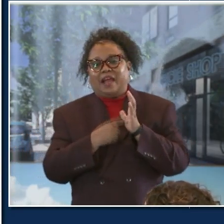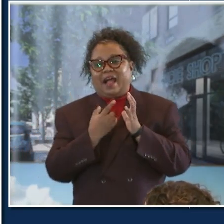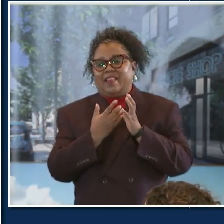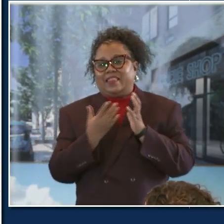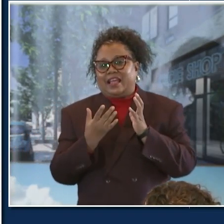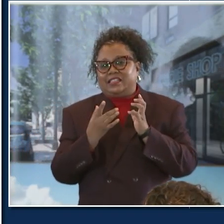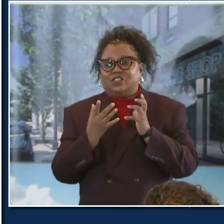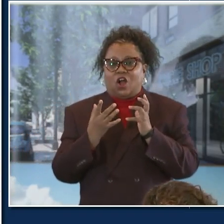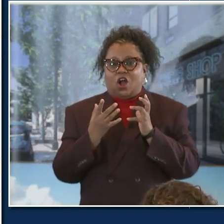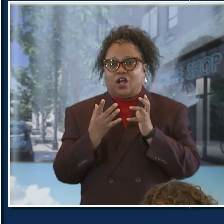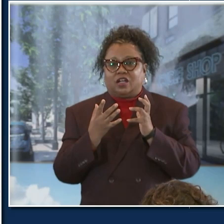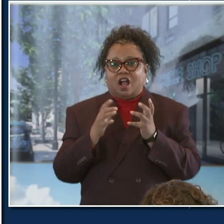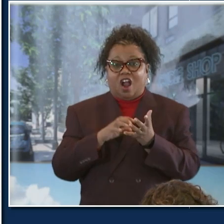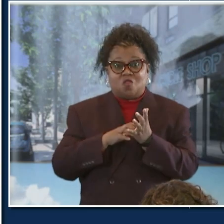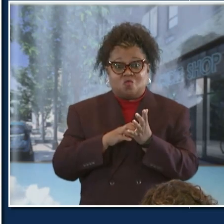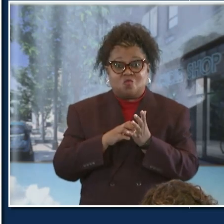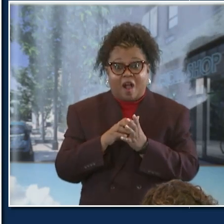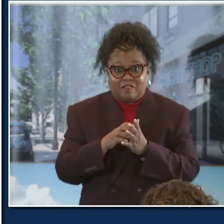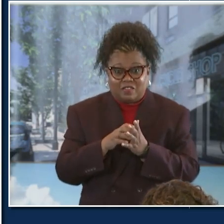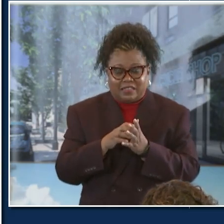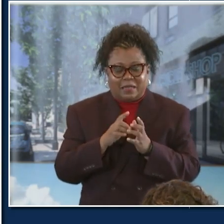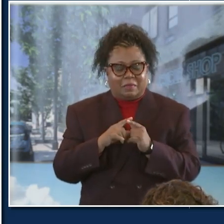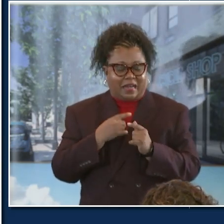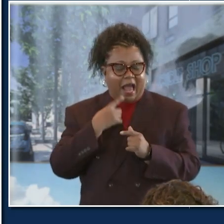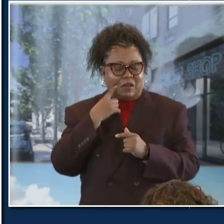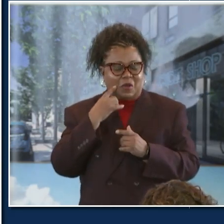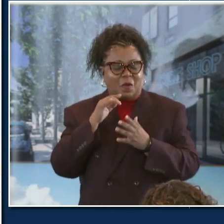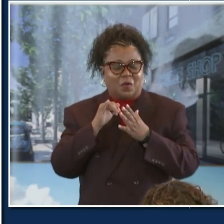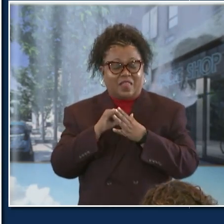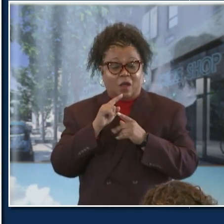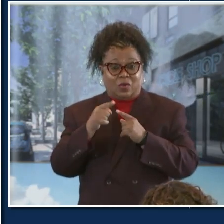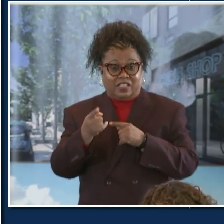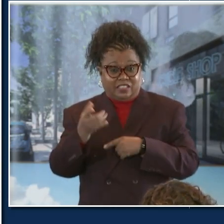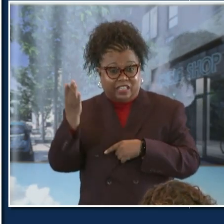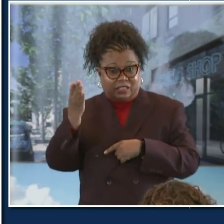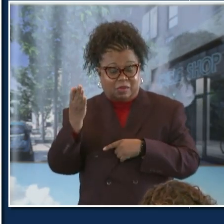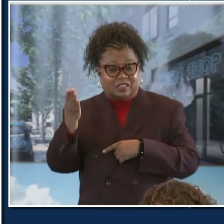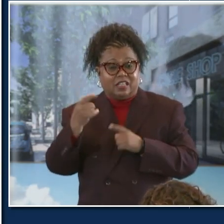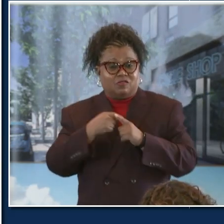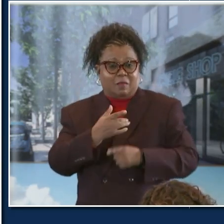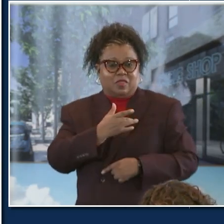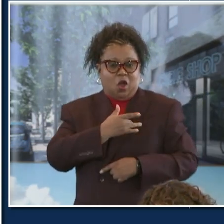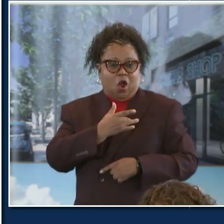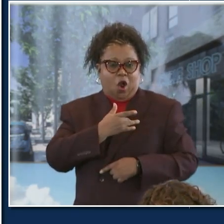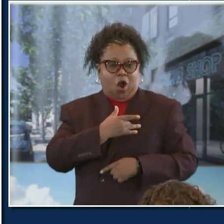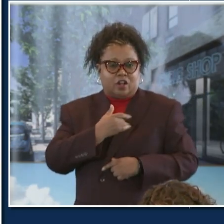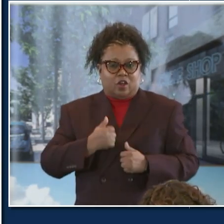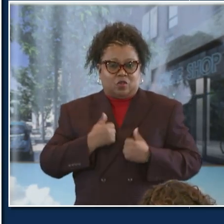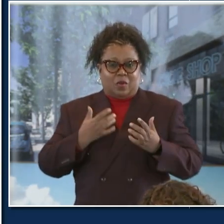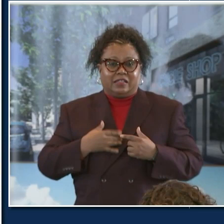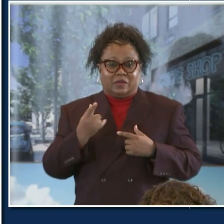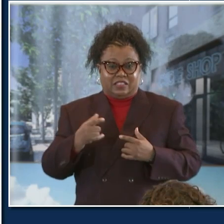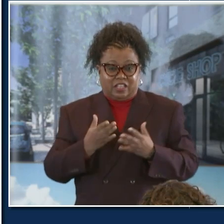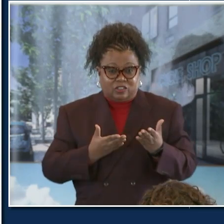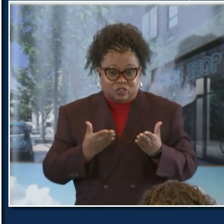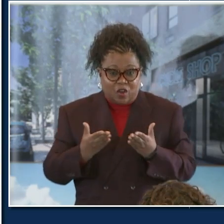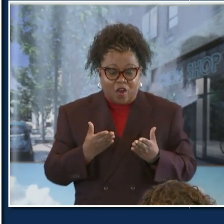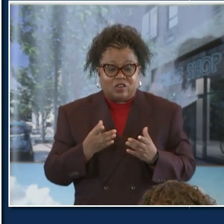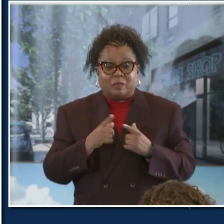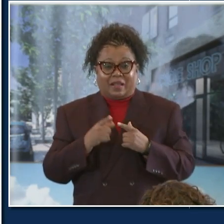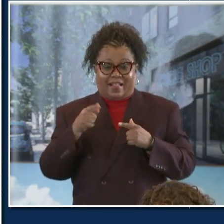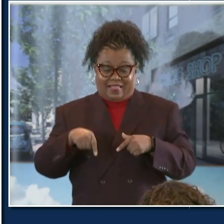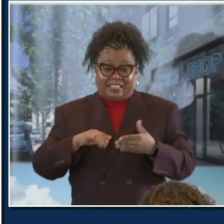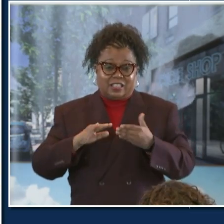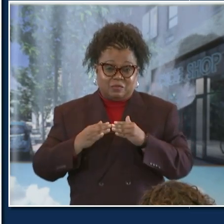things are rough. But I know that when she speaks from the heart of the residents in which that she serves, because